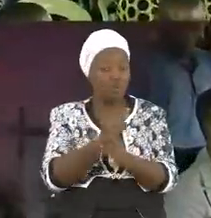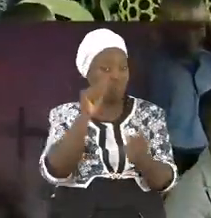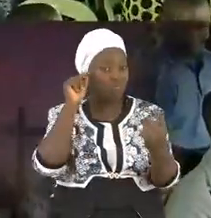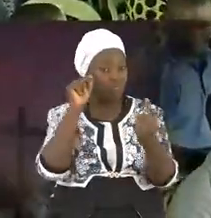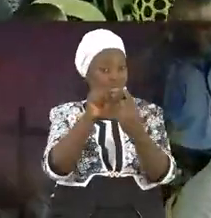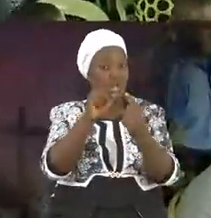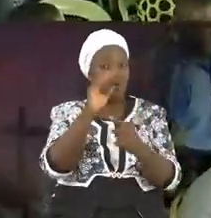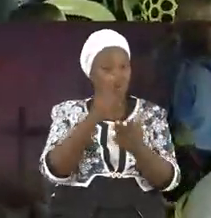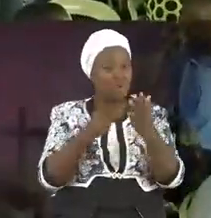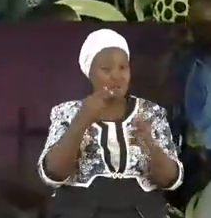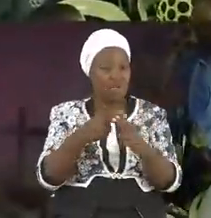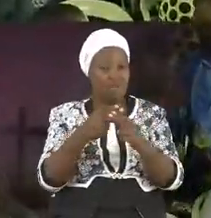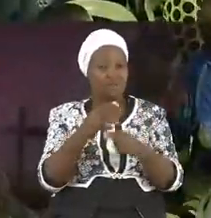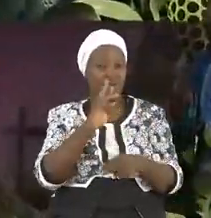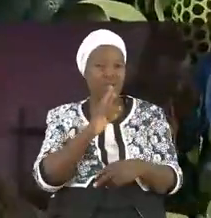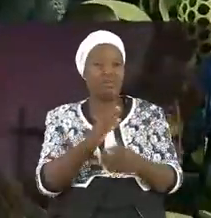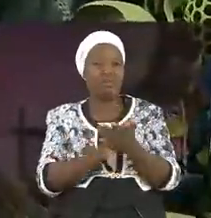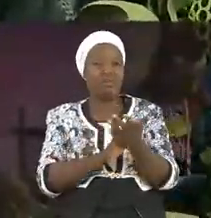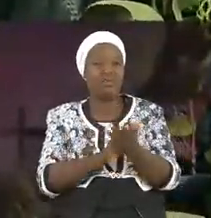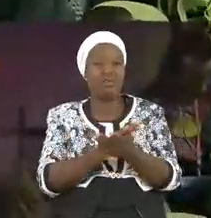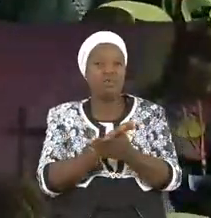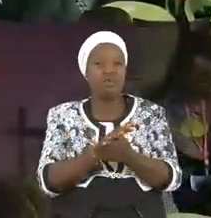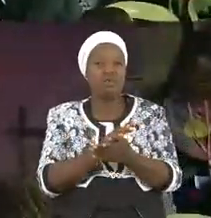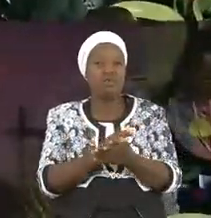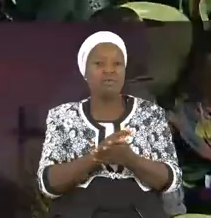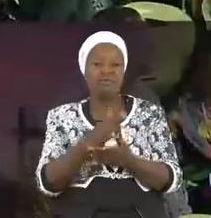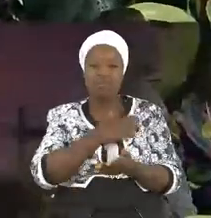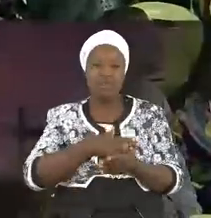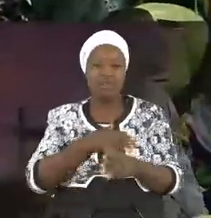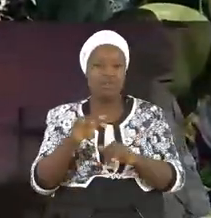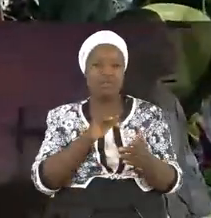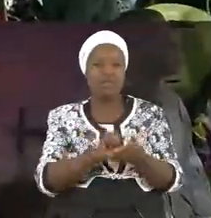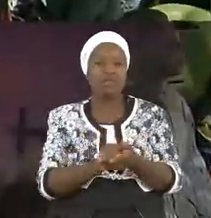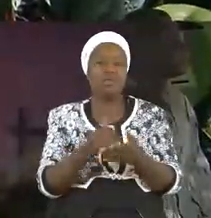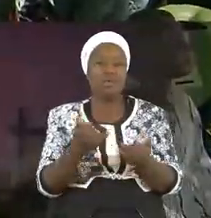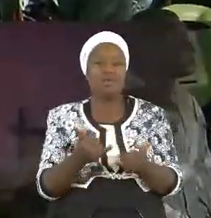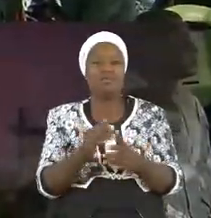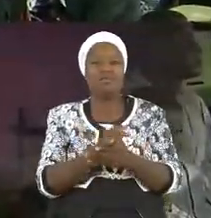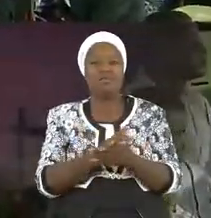you. Please do that now.